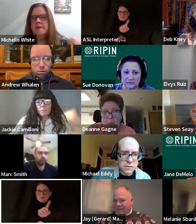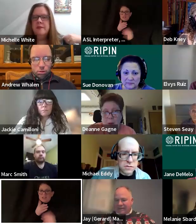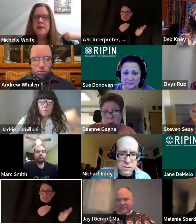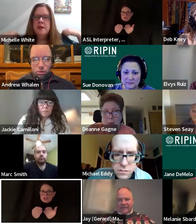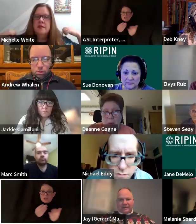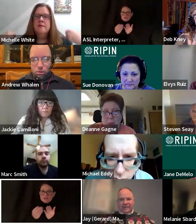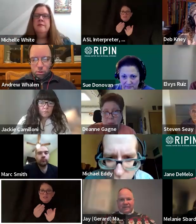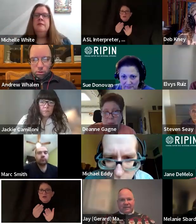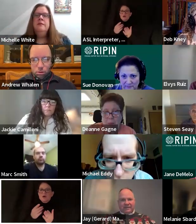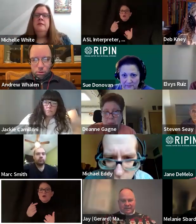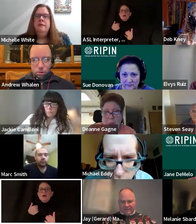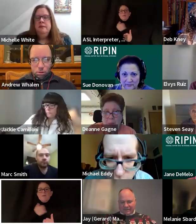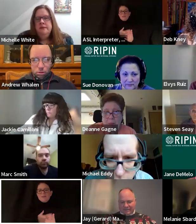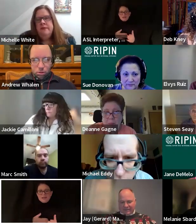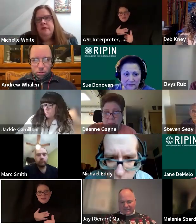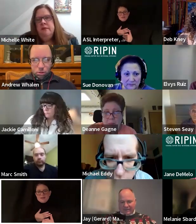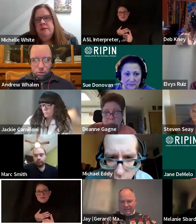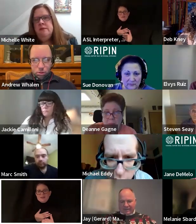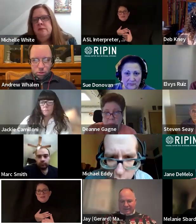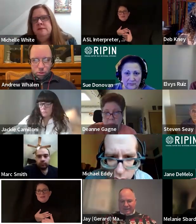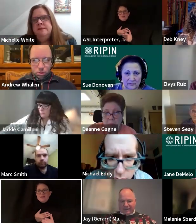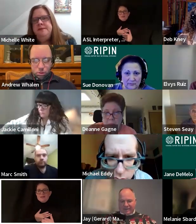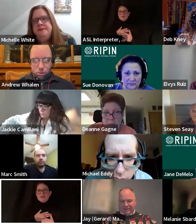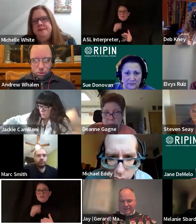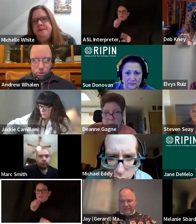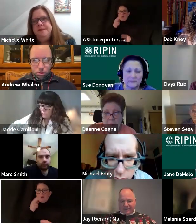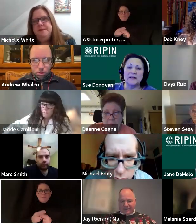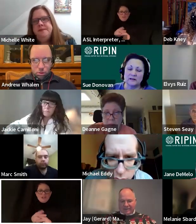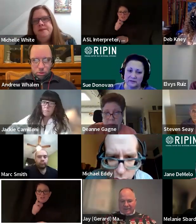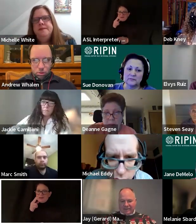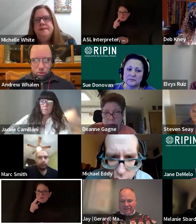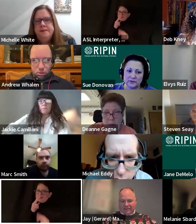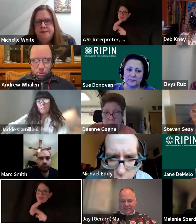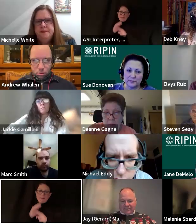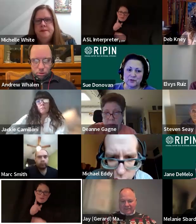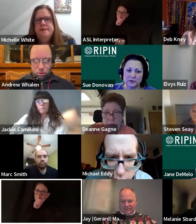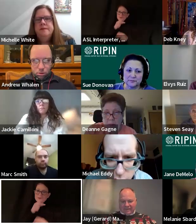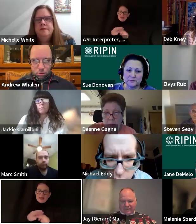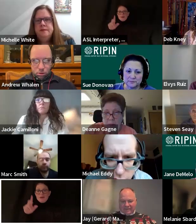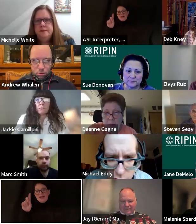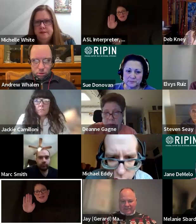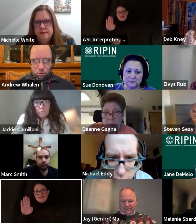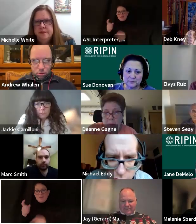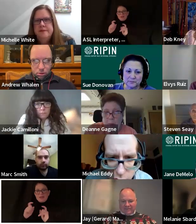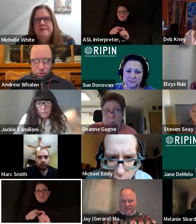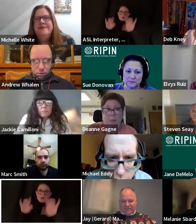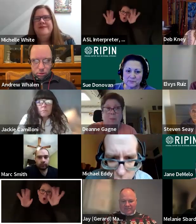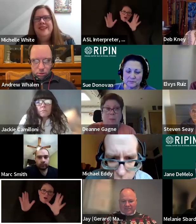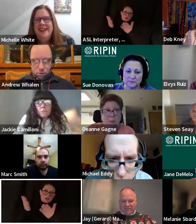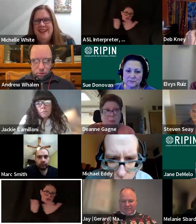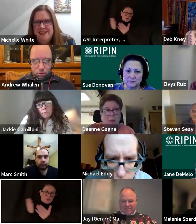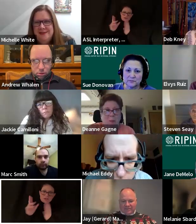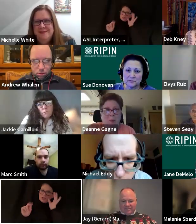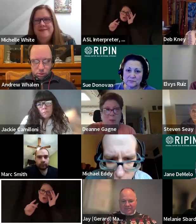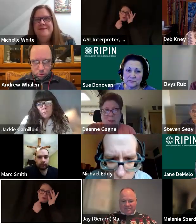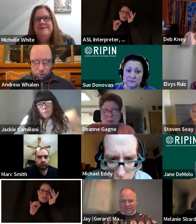all we ask is that you don't mention anyone's name specifically. Like, don't say Deb gives me really awful services,